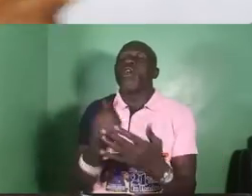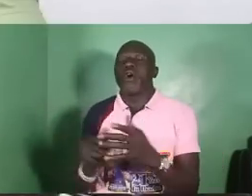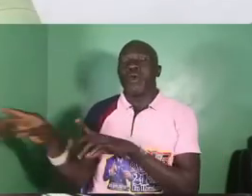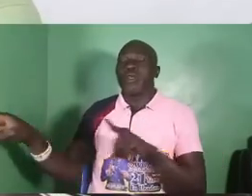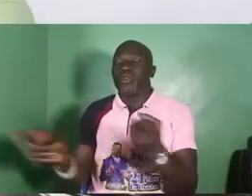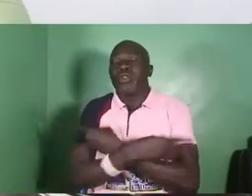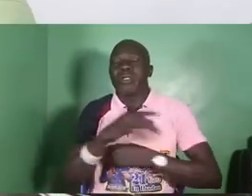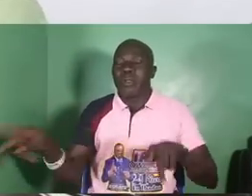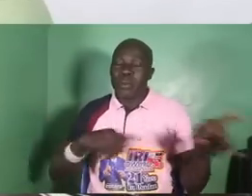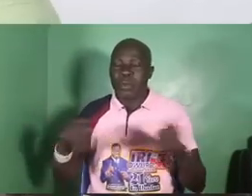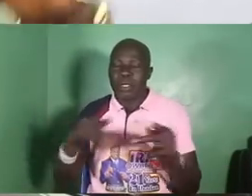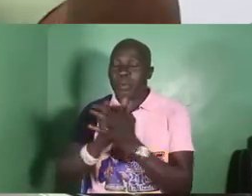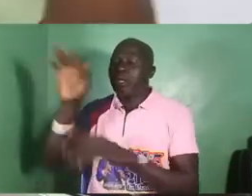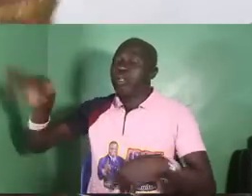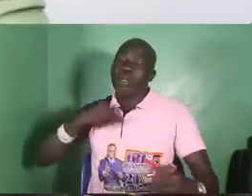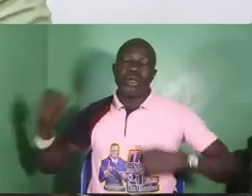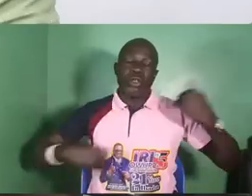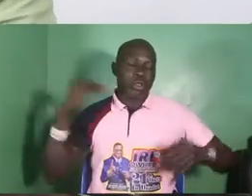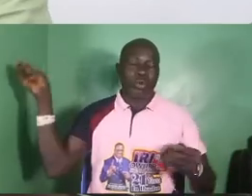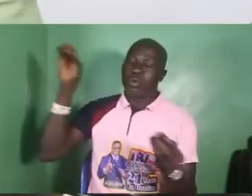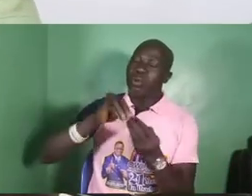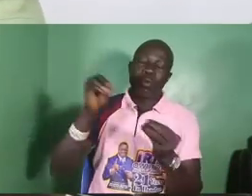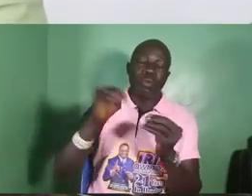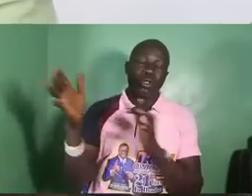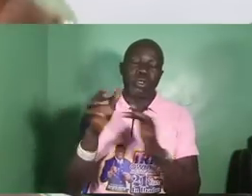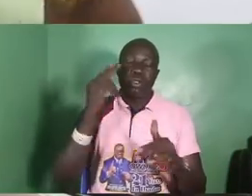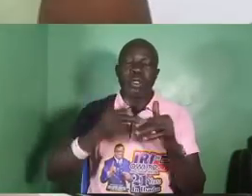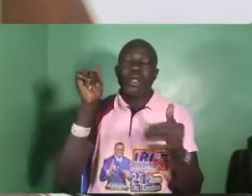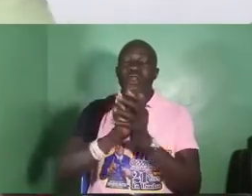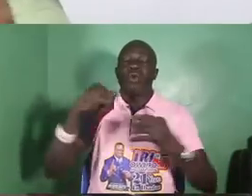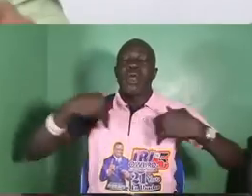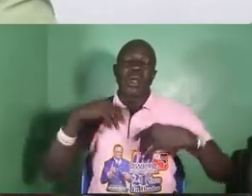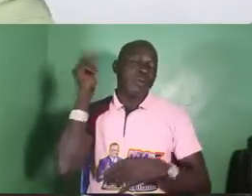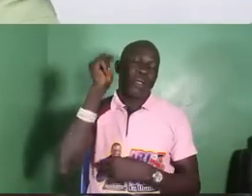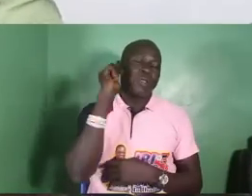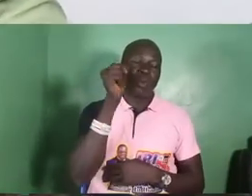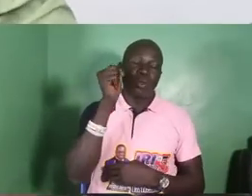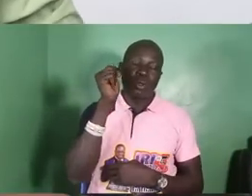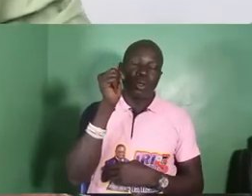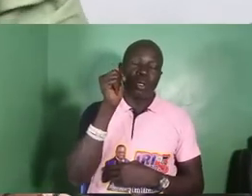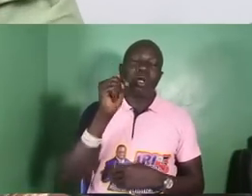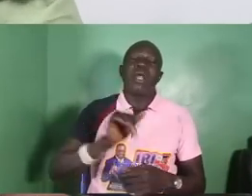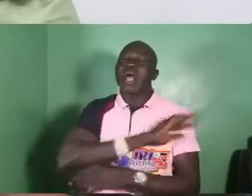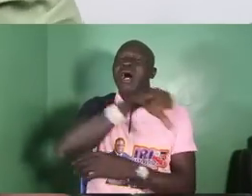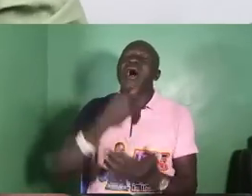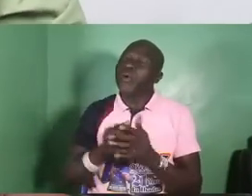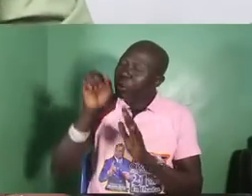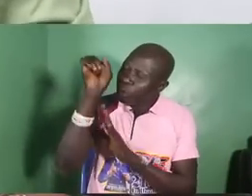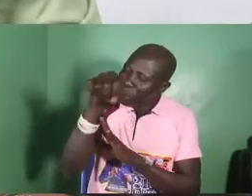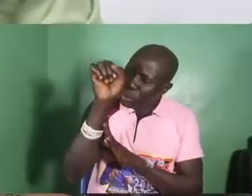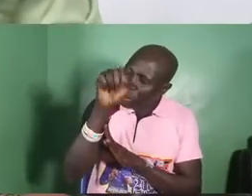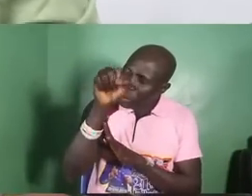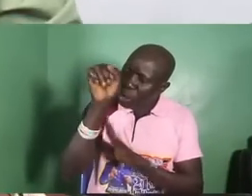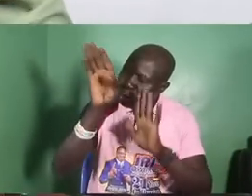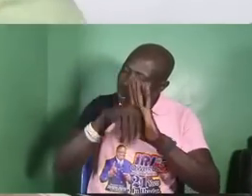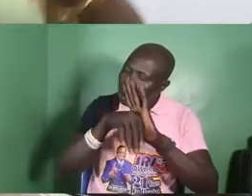that you know. All of the things of church. Amen. We are not near Rishi. Amen. But you tell us why you call up